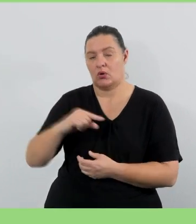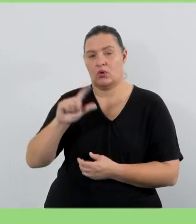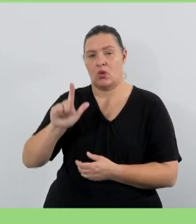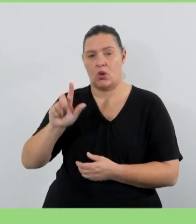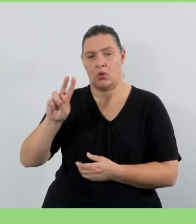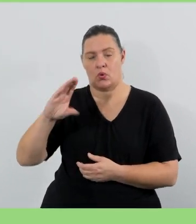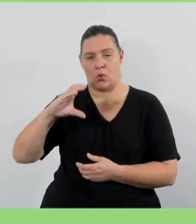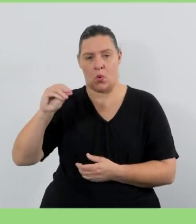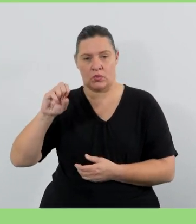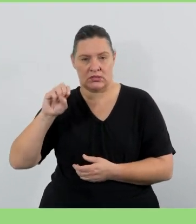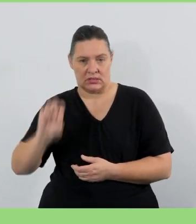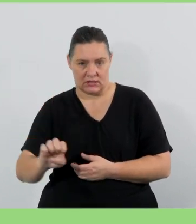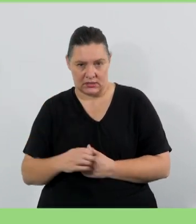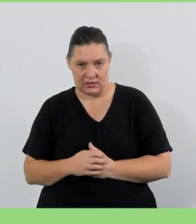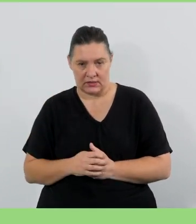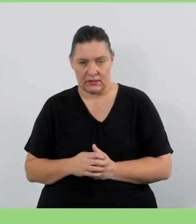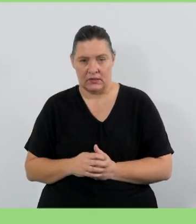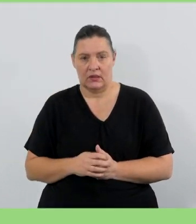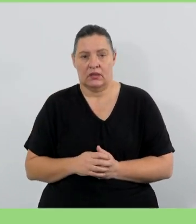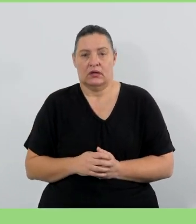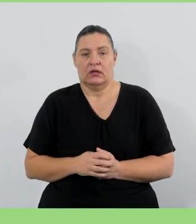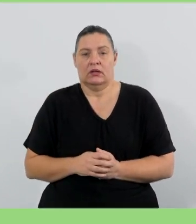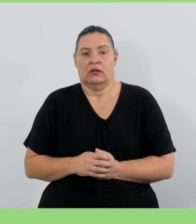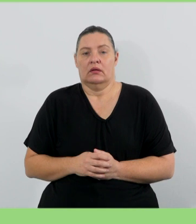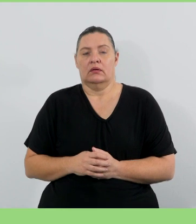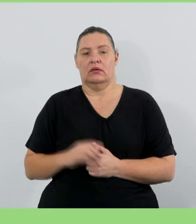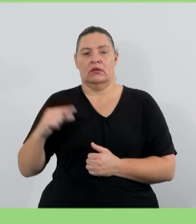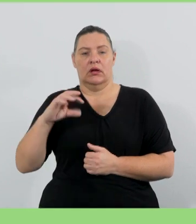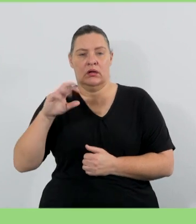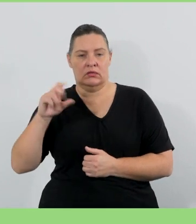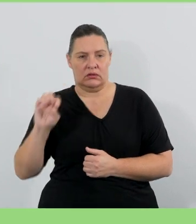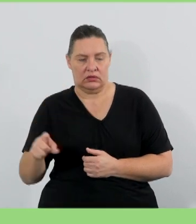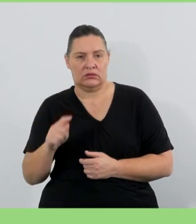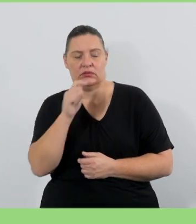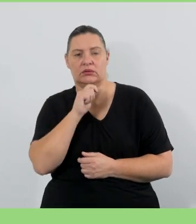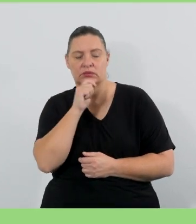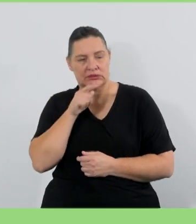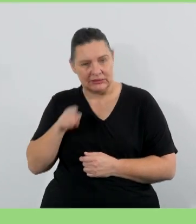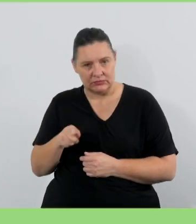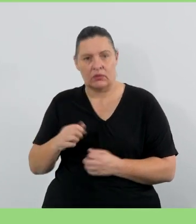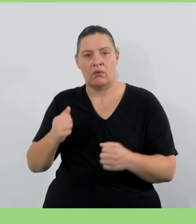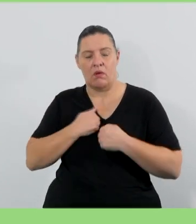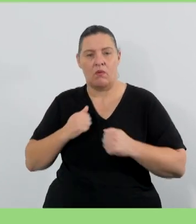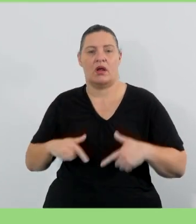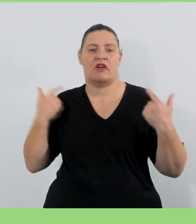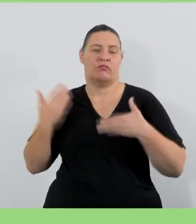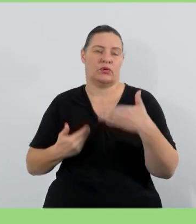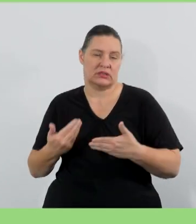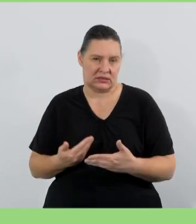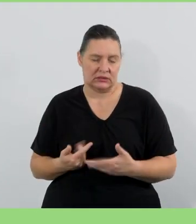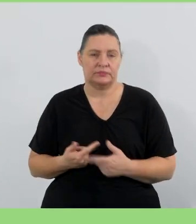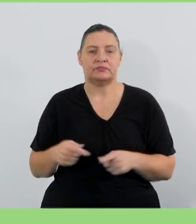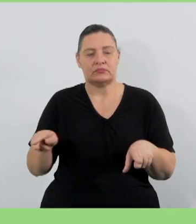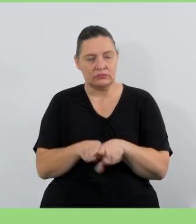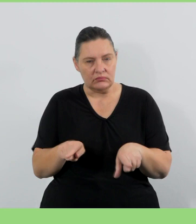is glucose. So our glucose is then used by the plant during its own life processes,